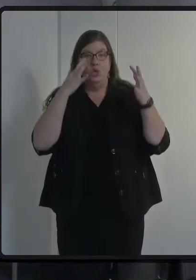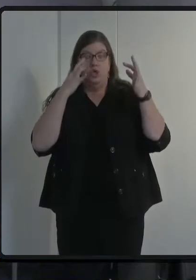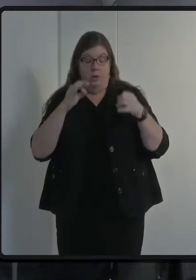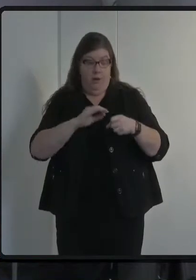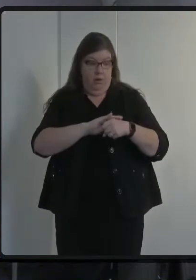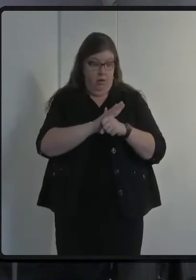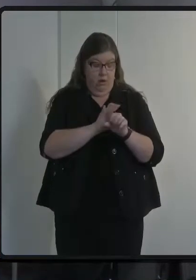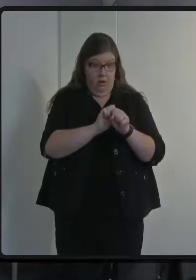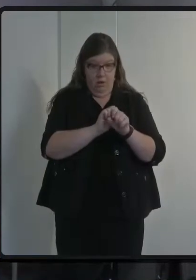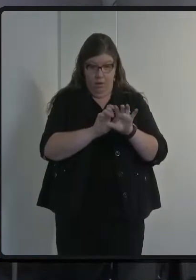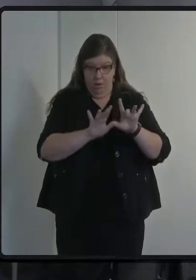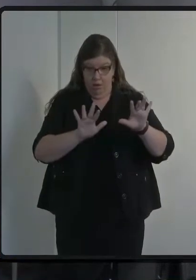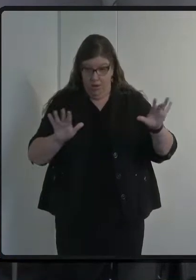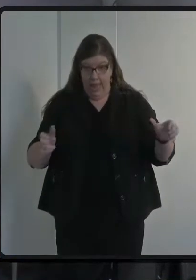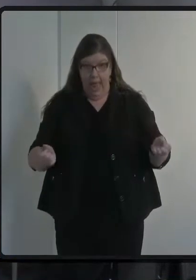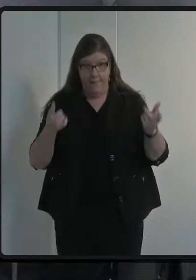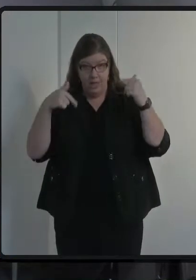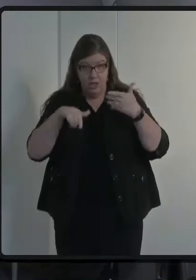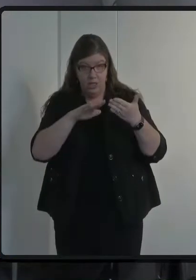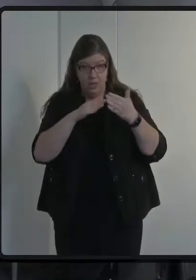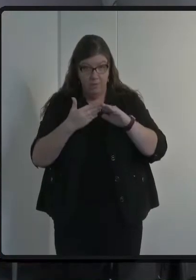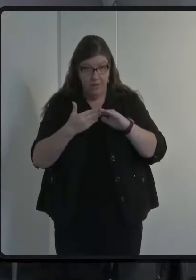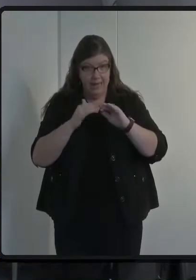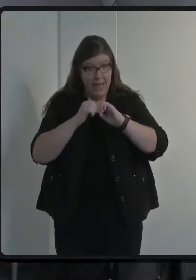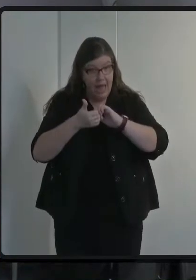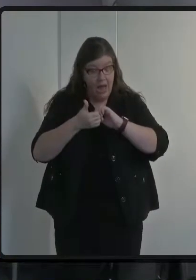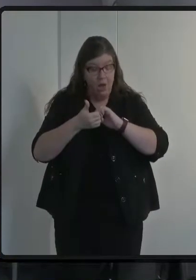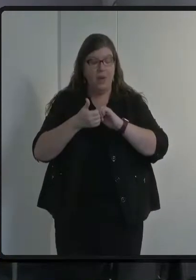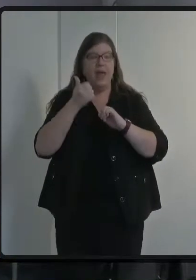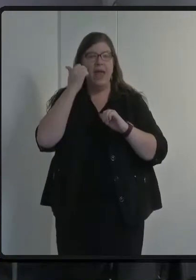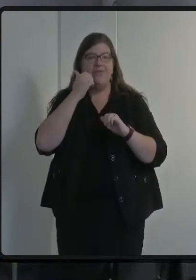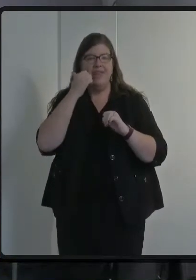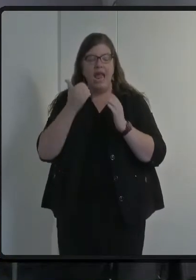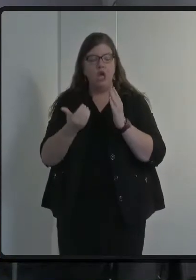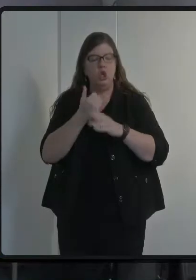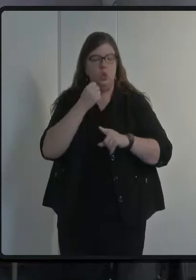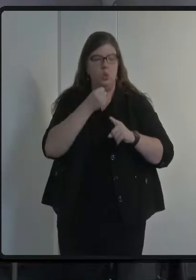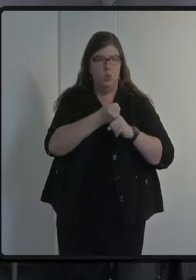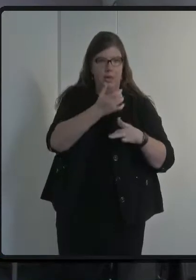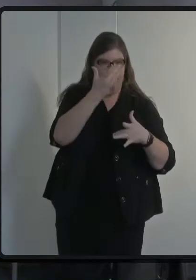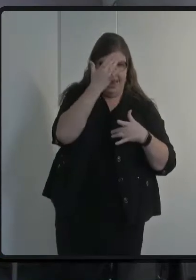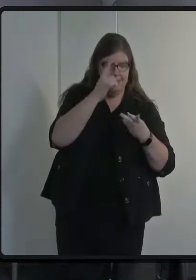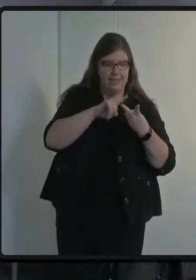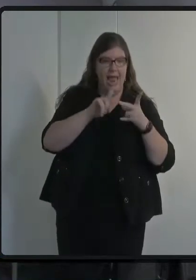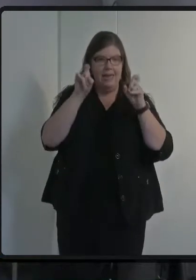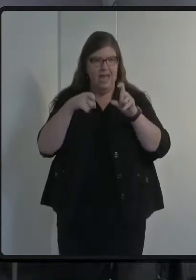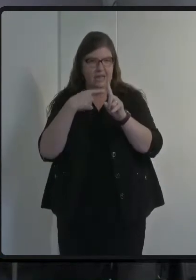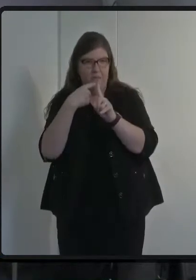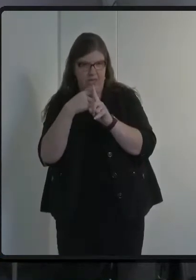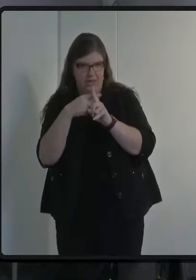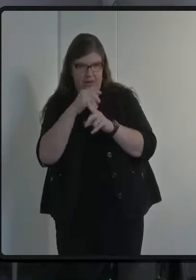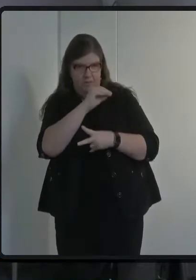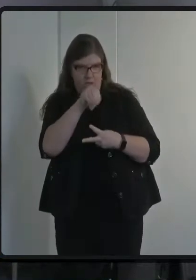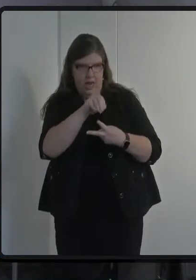coronavirus still is in our community by looking at our daily new case rates and test positivity